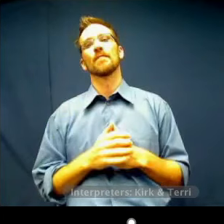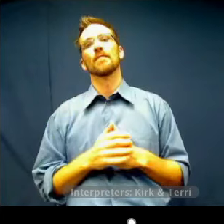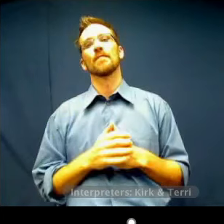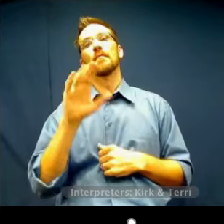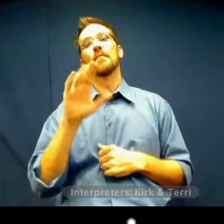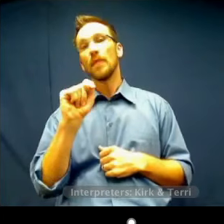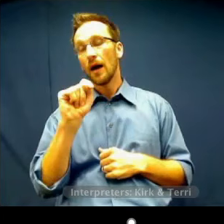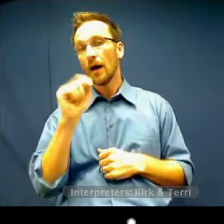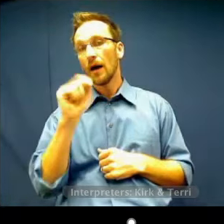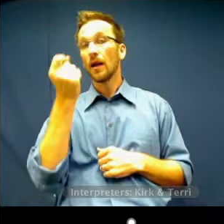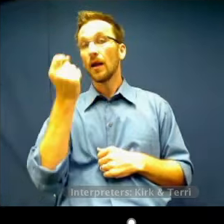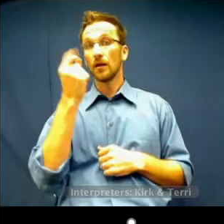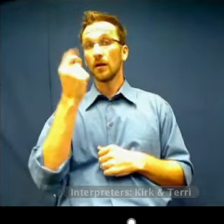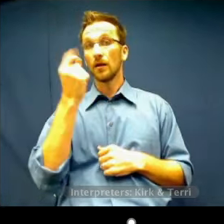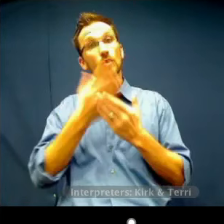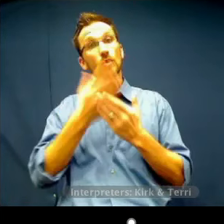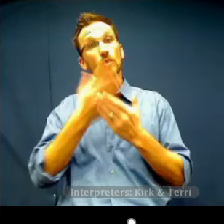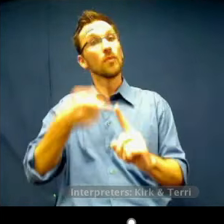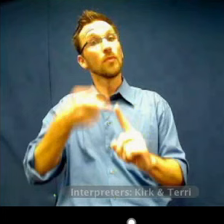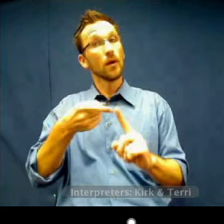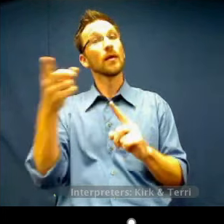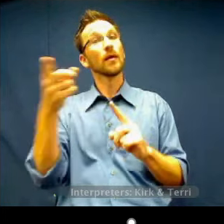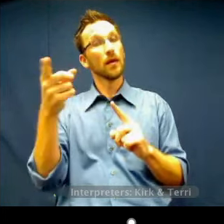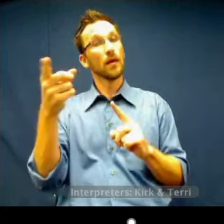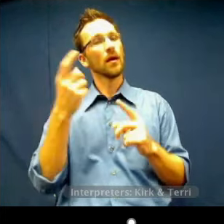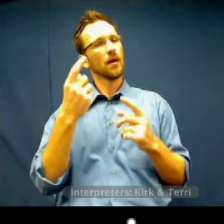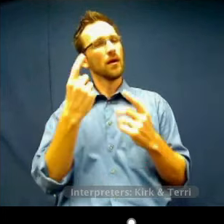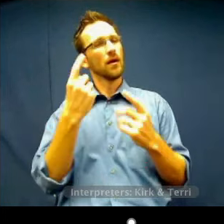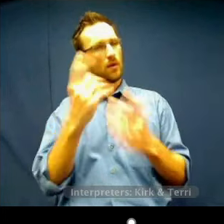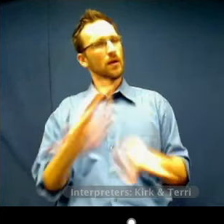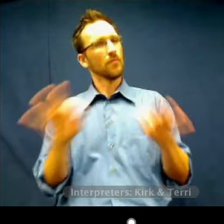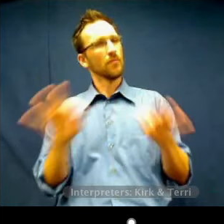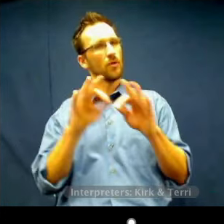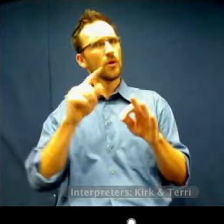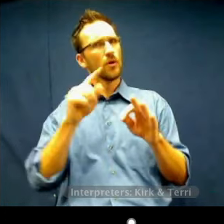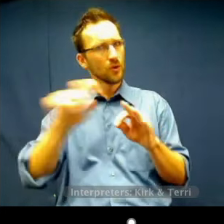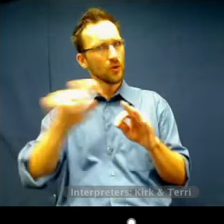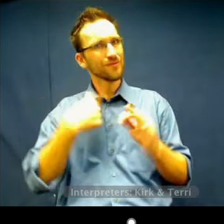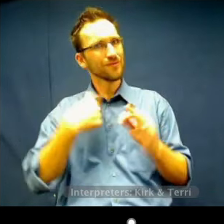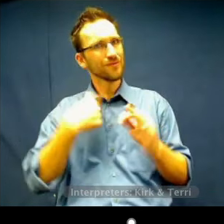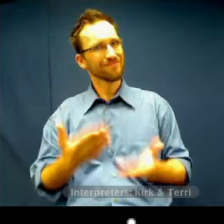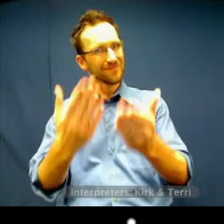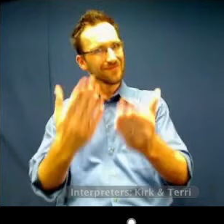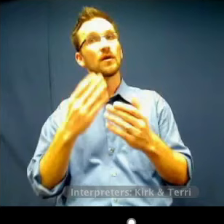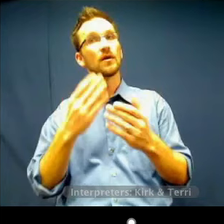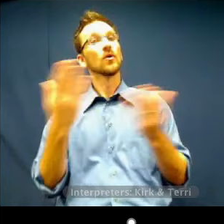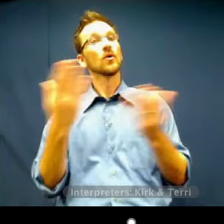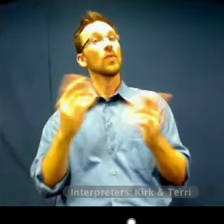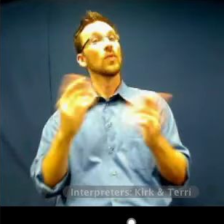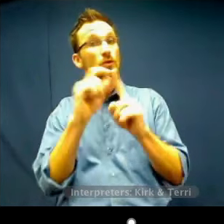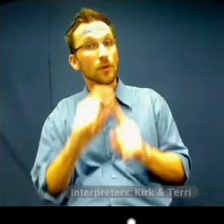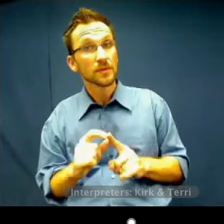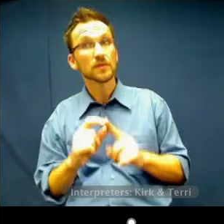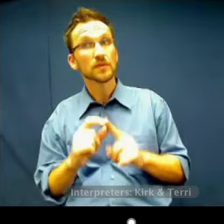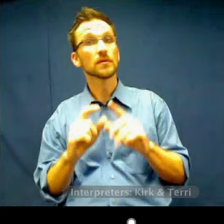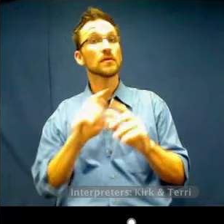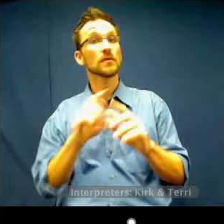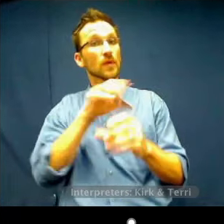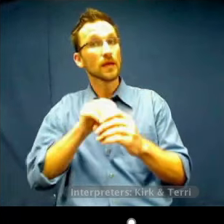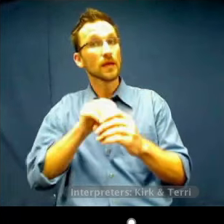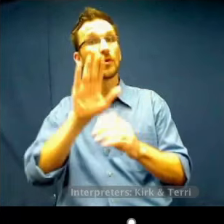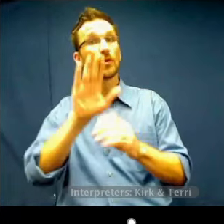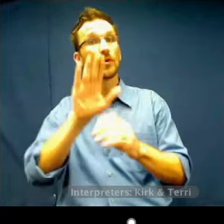a great point, and that's one of the things that you all need to do is to research the terminology used in your state and how it